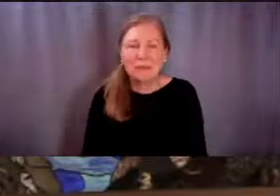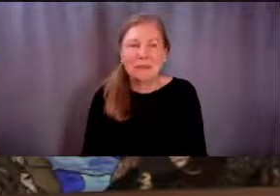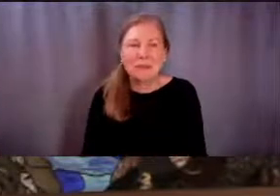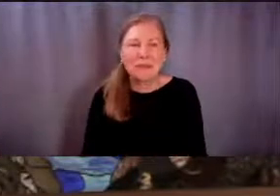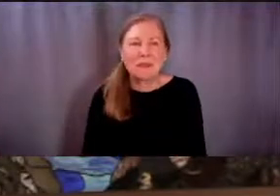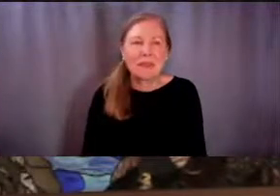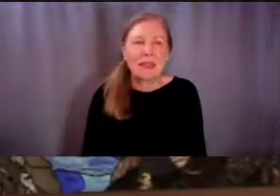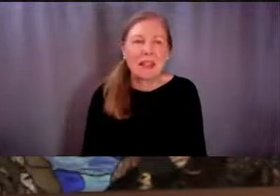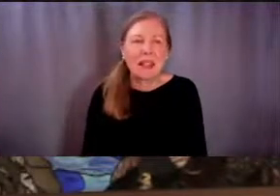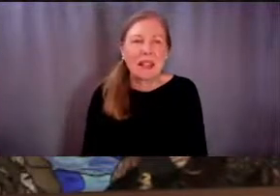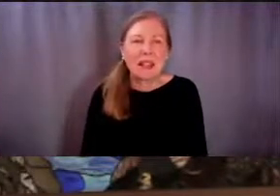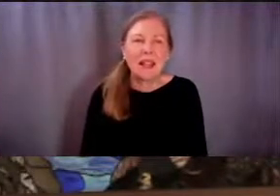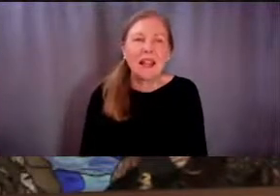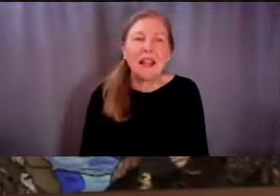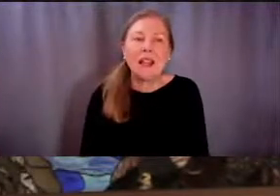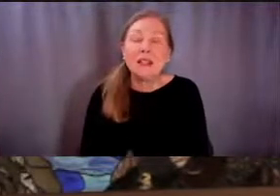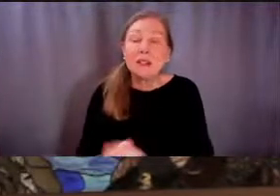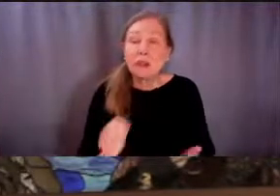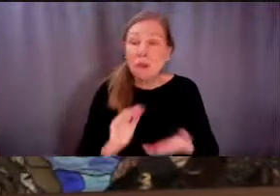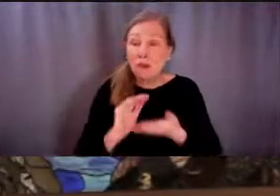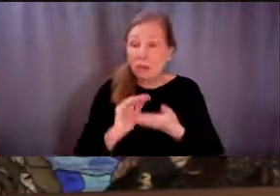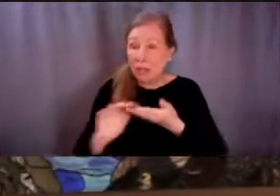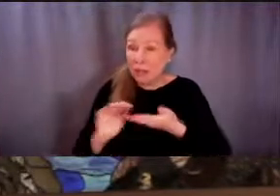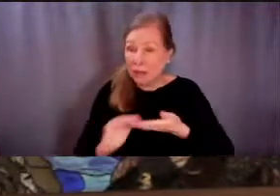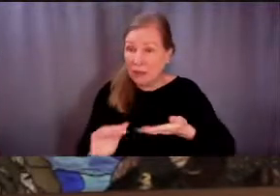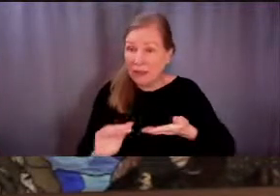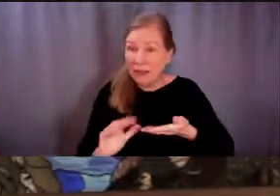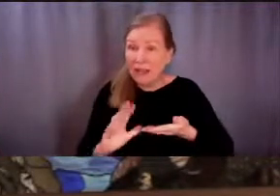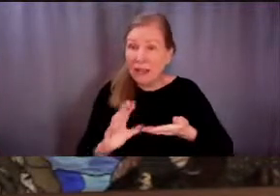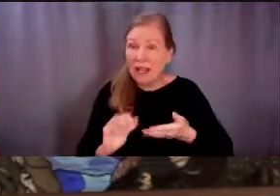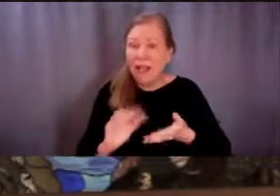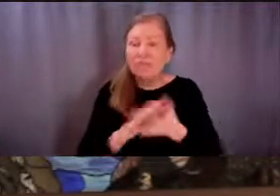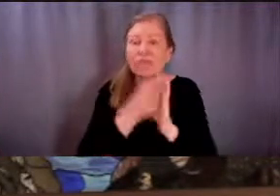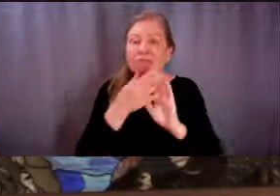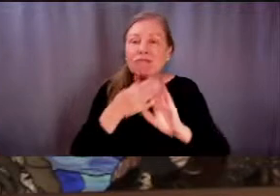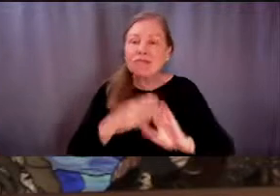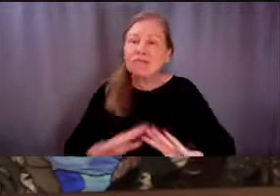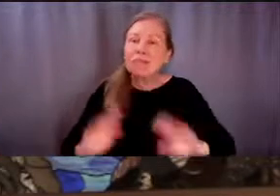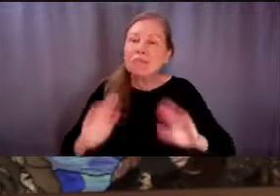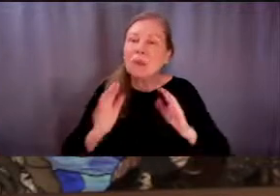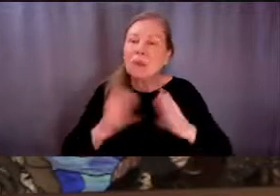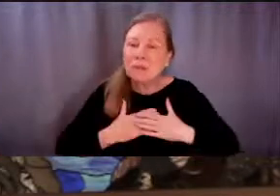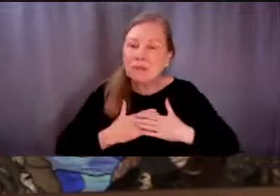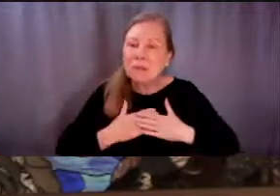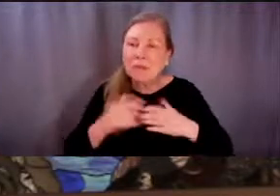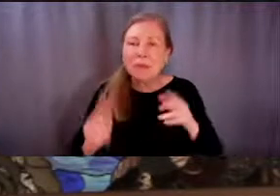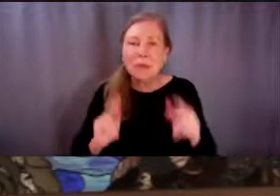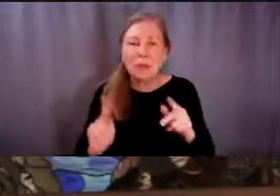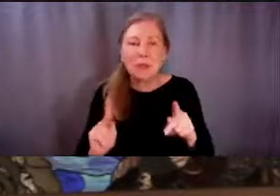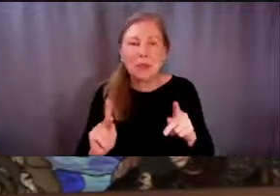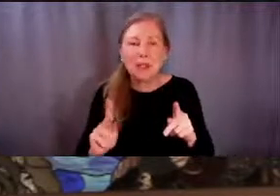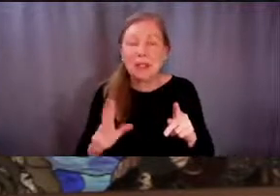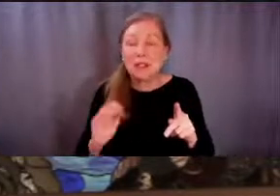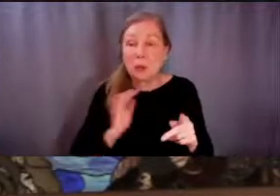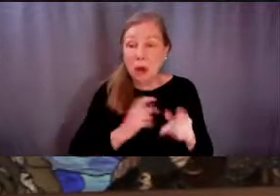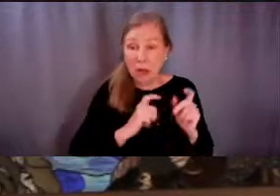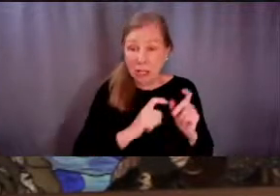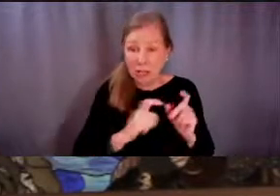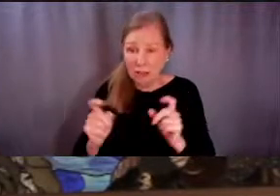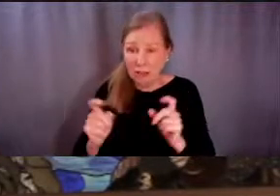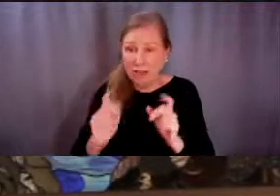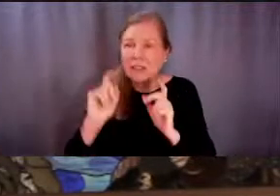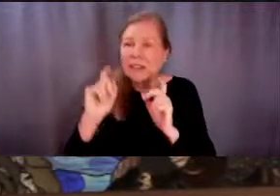As forgiven and reconciled people, let us offer ourselves and our gifts to God. We do this through